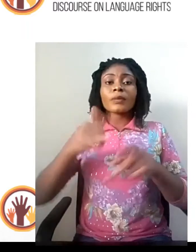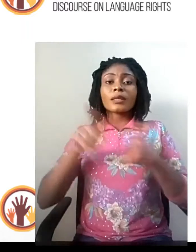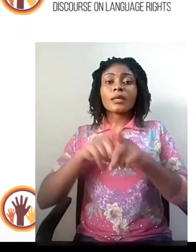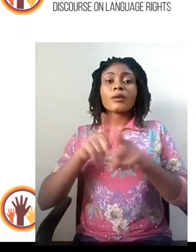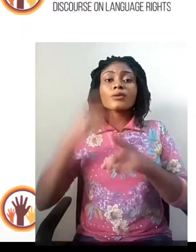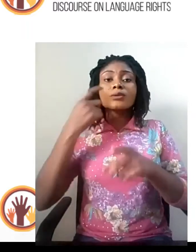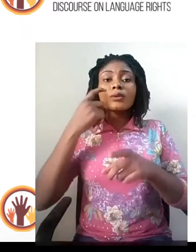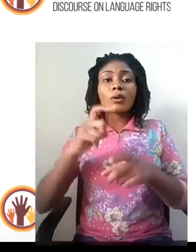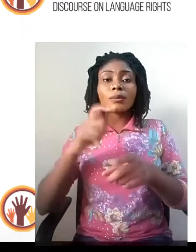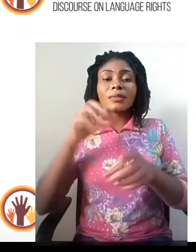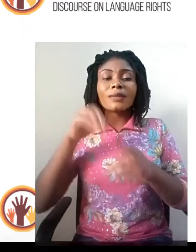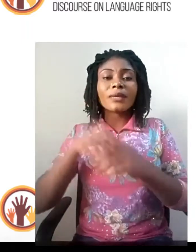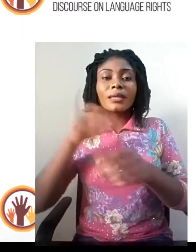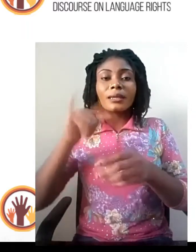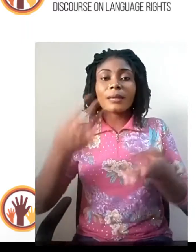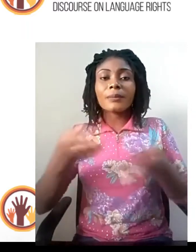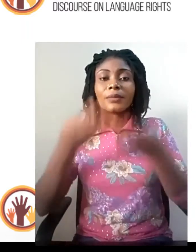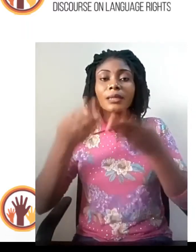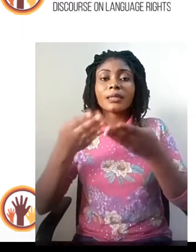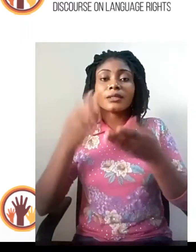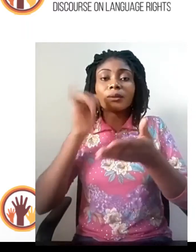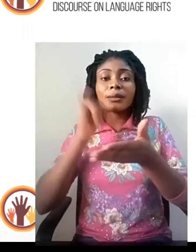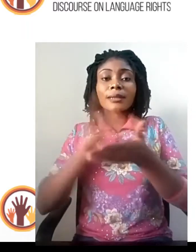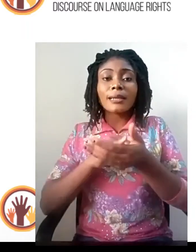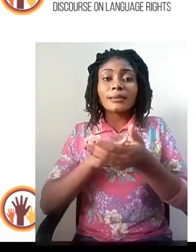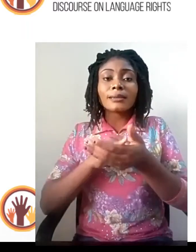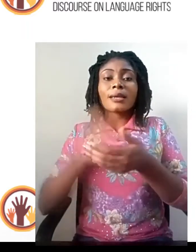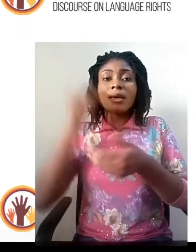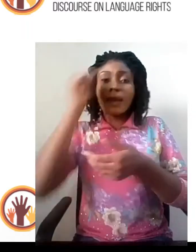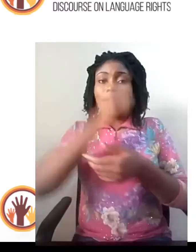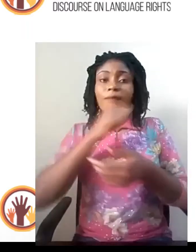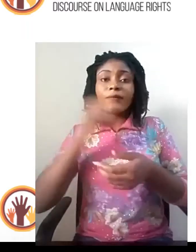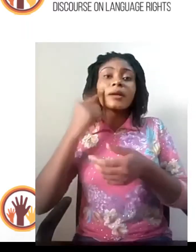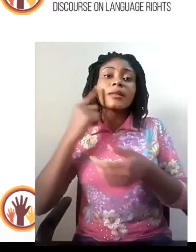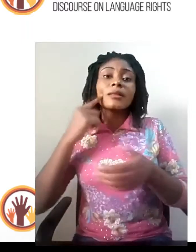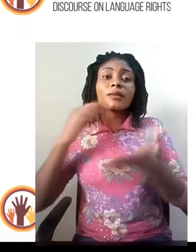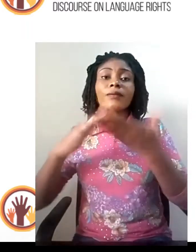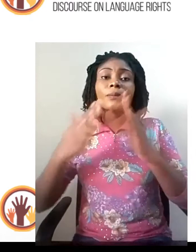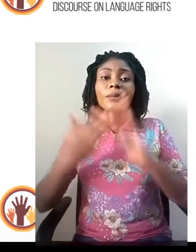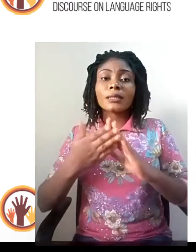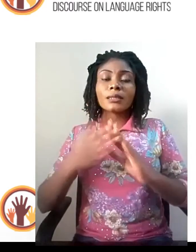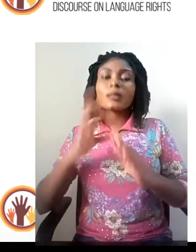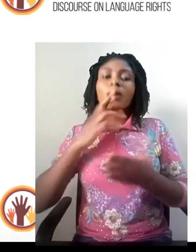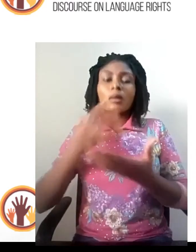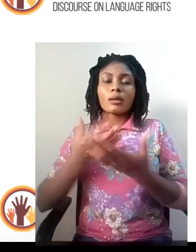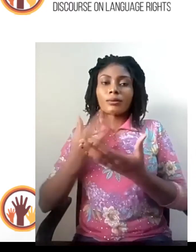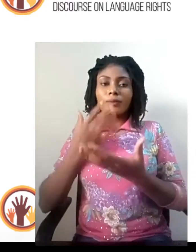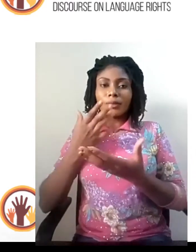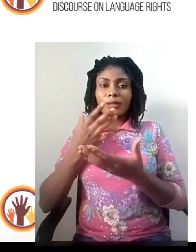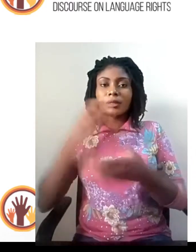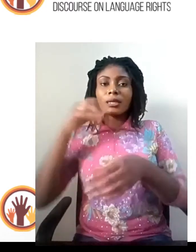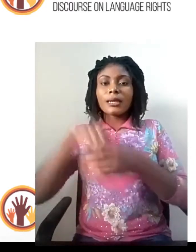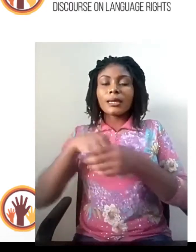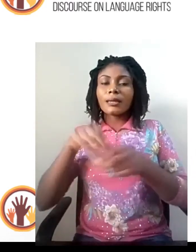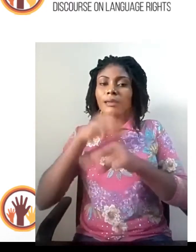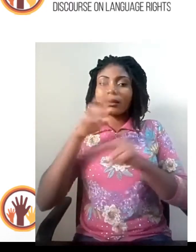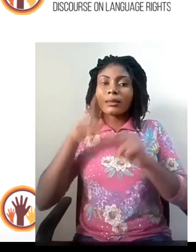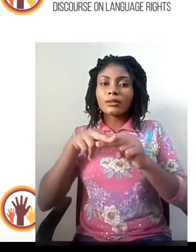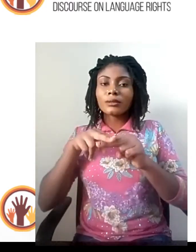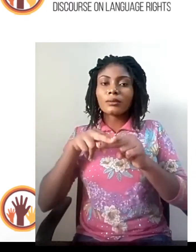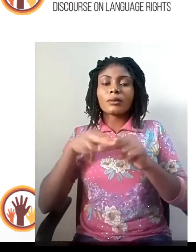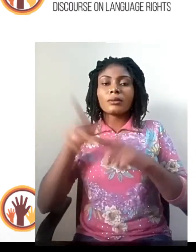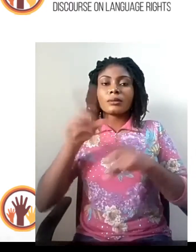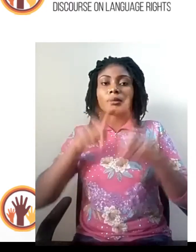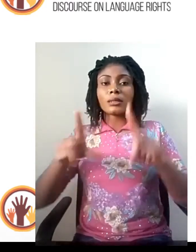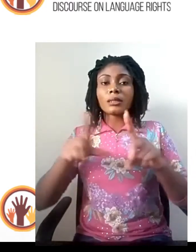presentation that African deaf communities are rich in natural signs, many of which are being